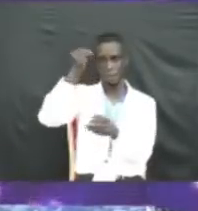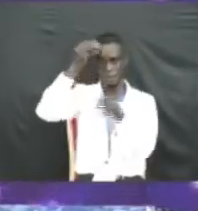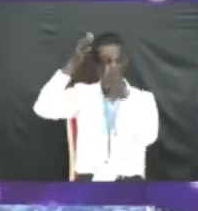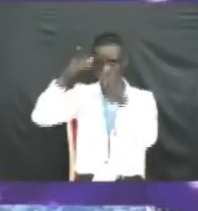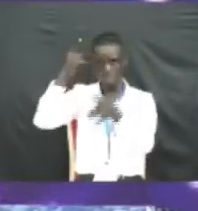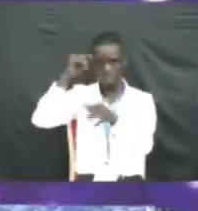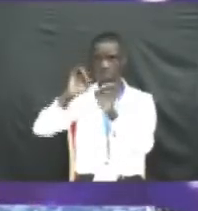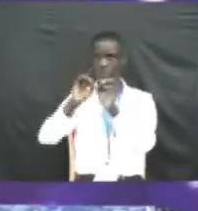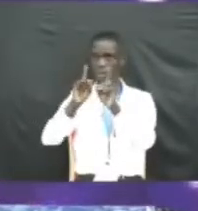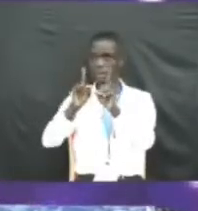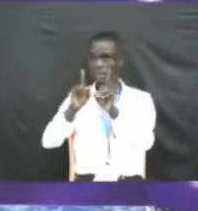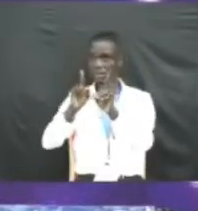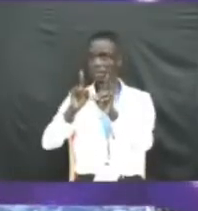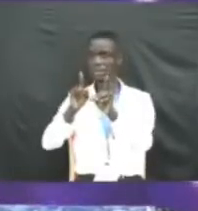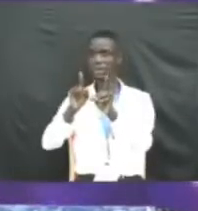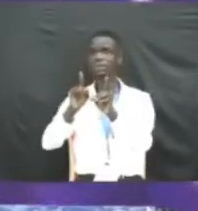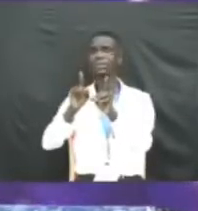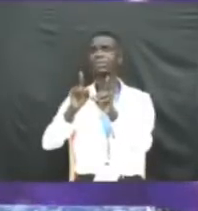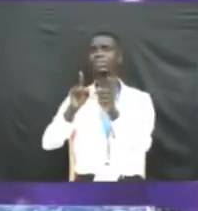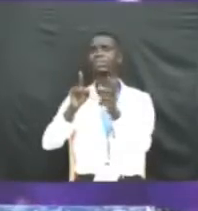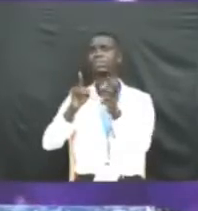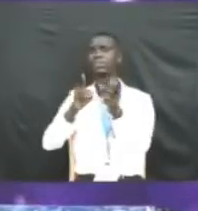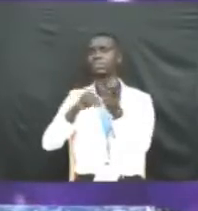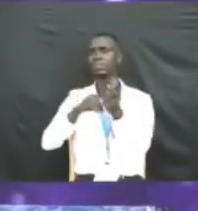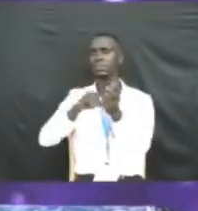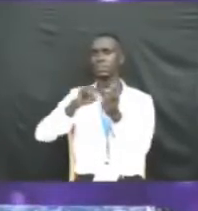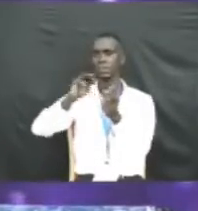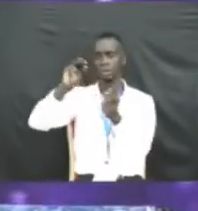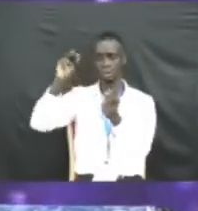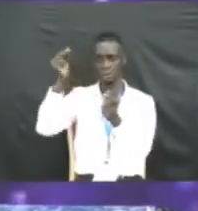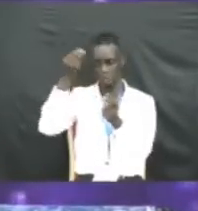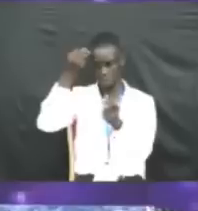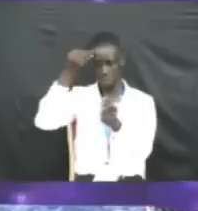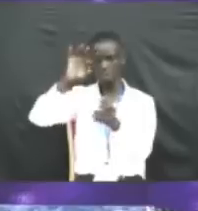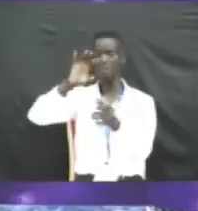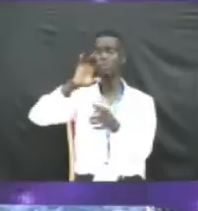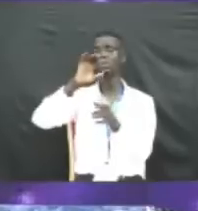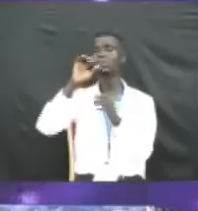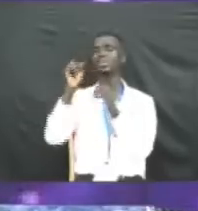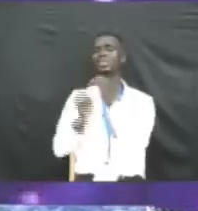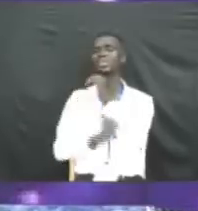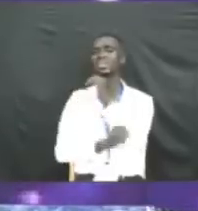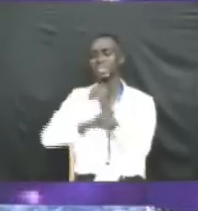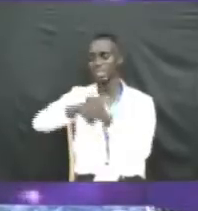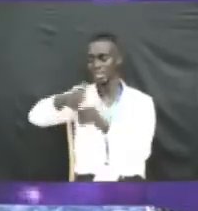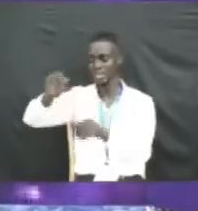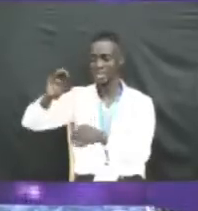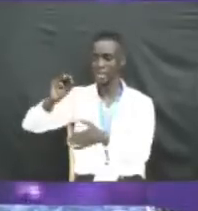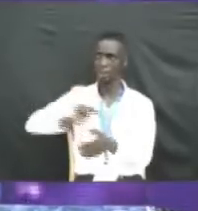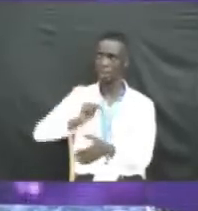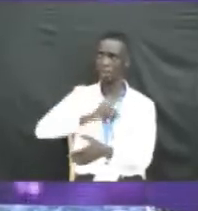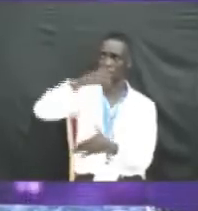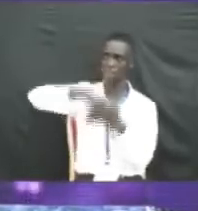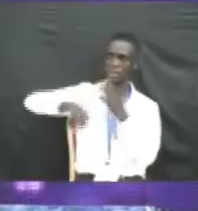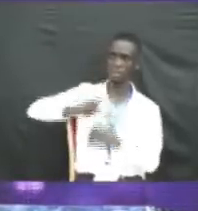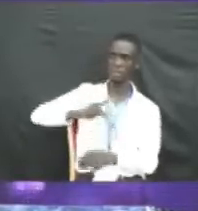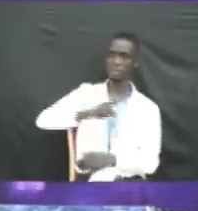Elder Dr. Yao Idukum, Ministers of State, Members of Parliament,